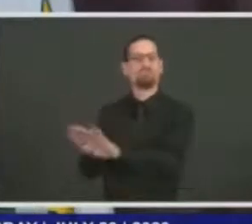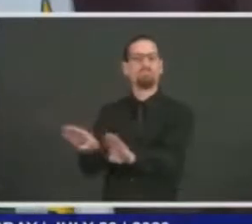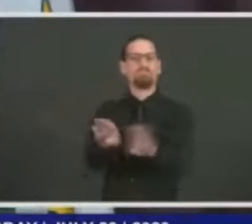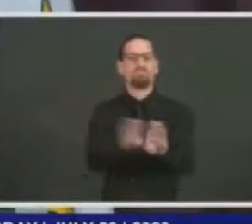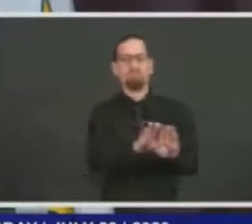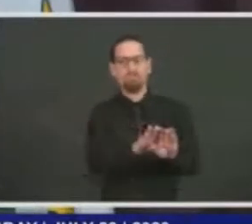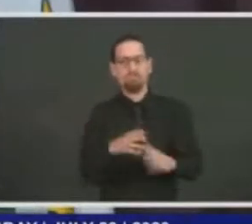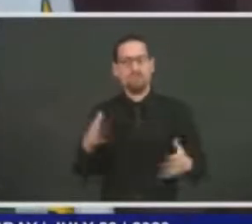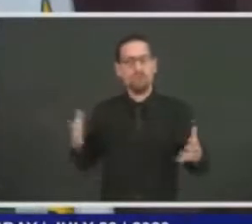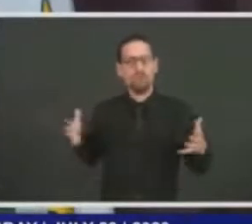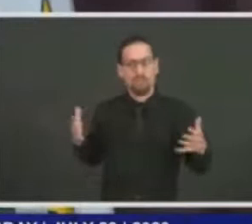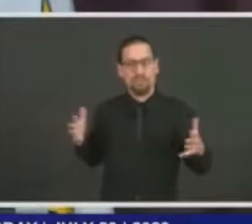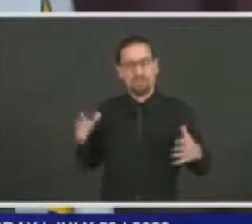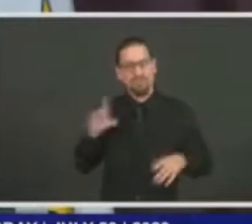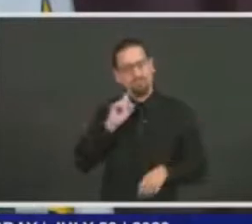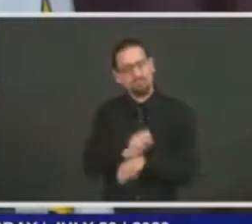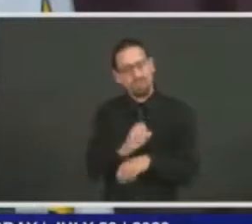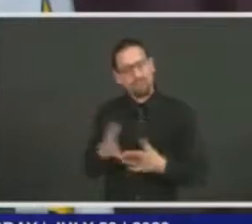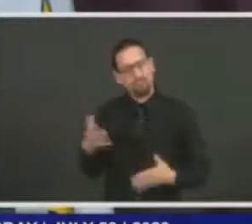rules could be followed.